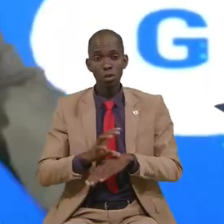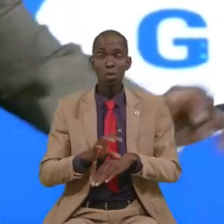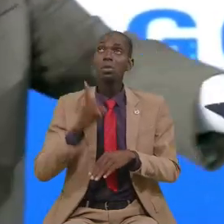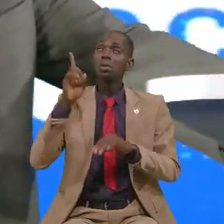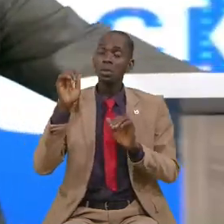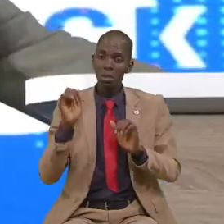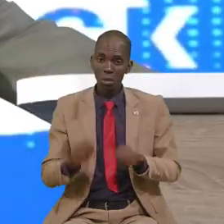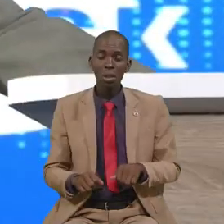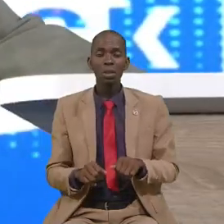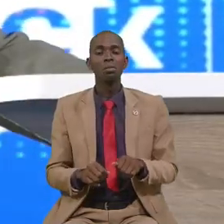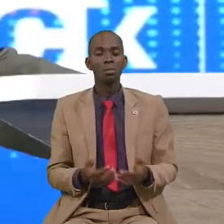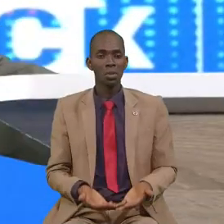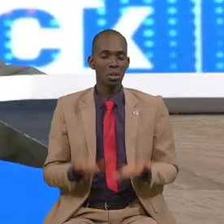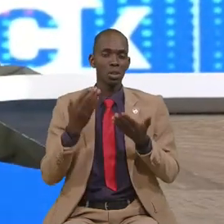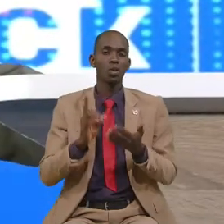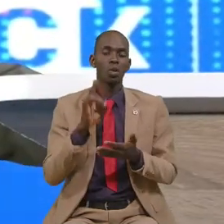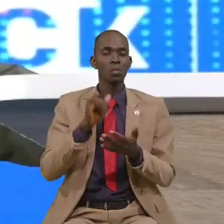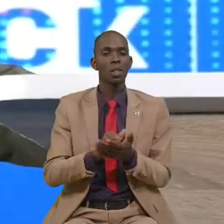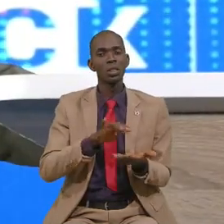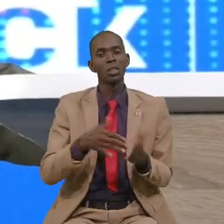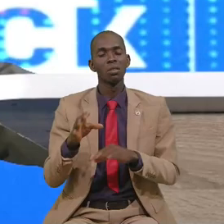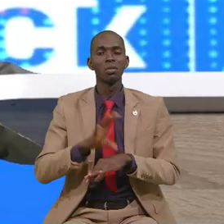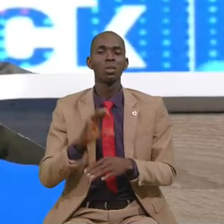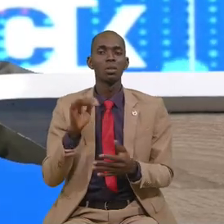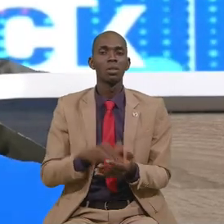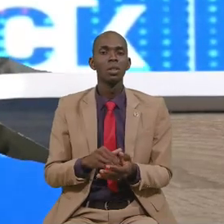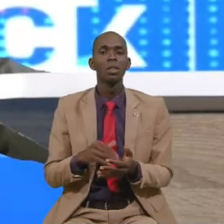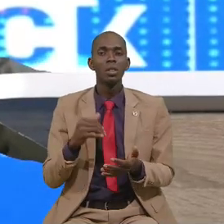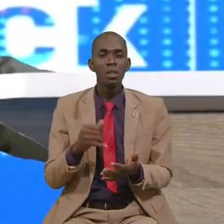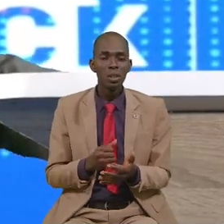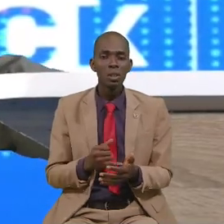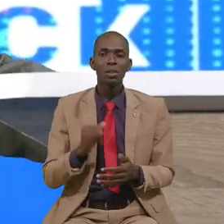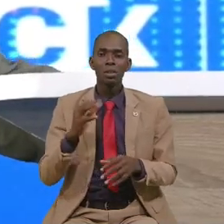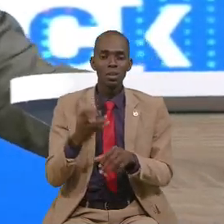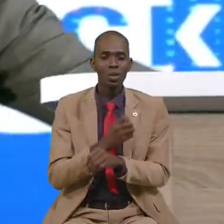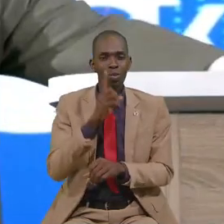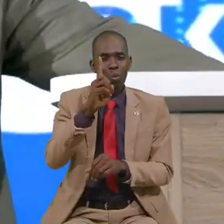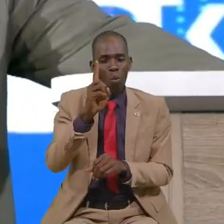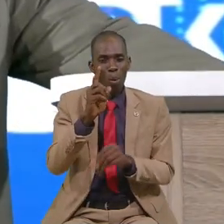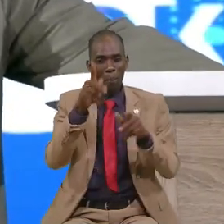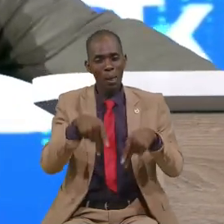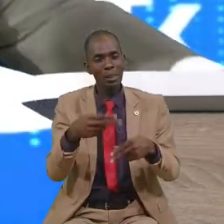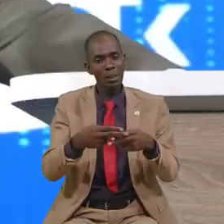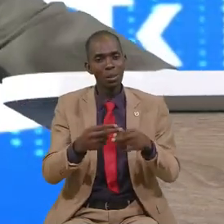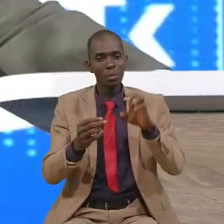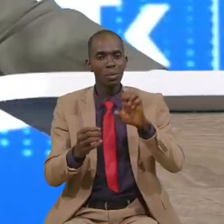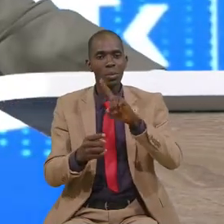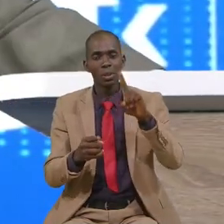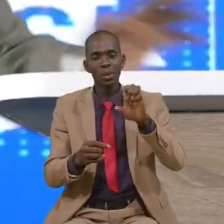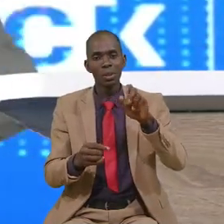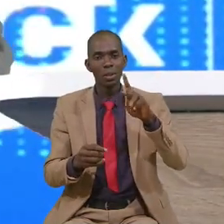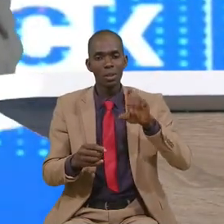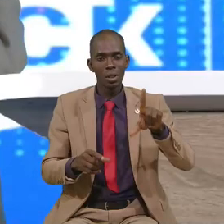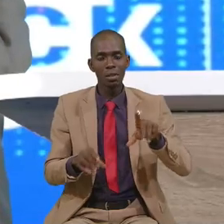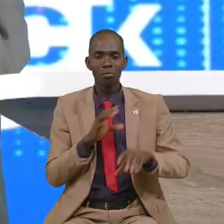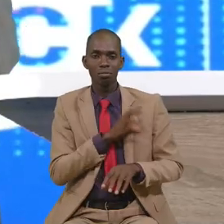dead denomination. It takes one Ezekiel to stay there and to have the